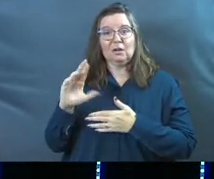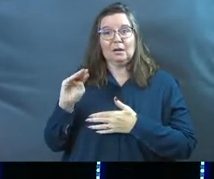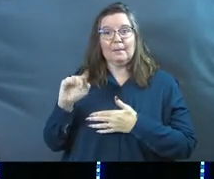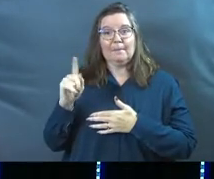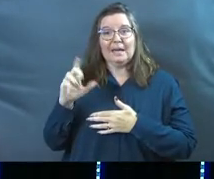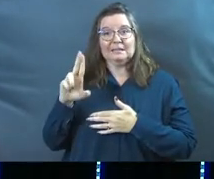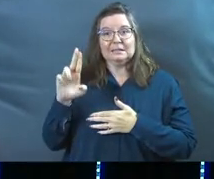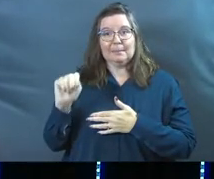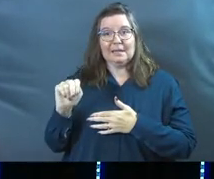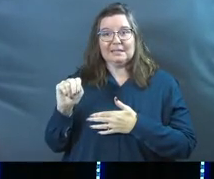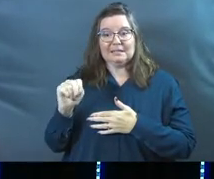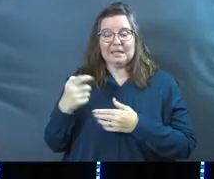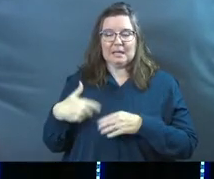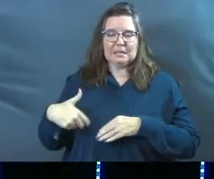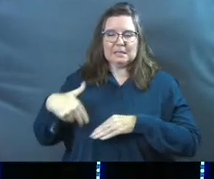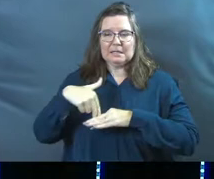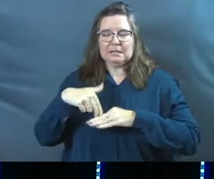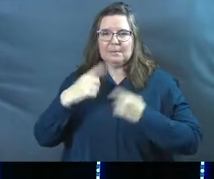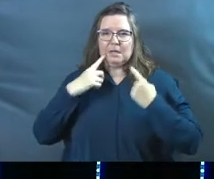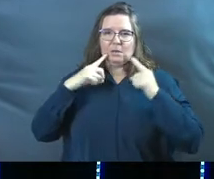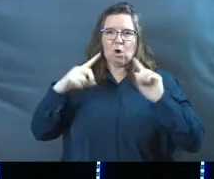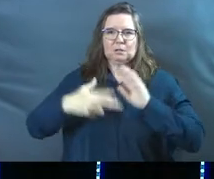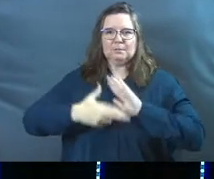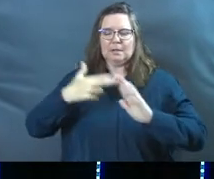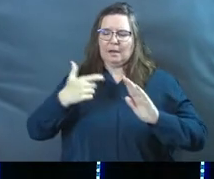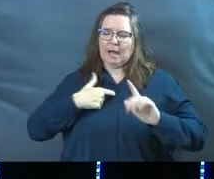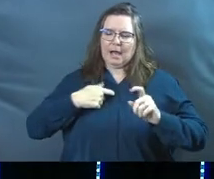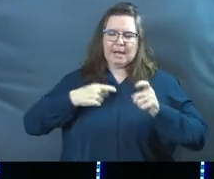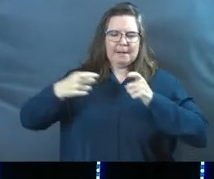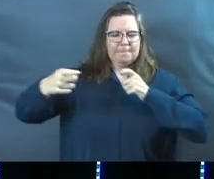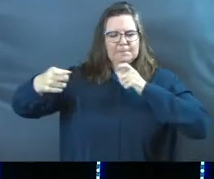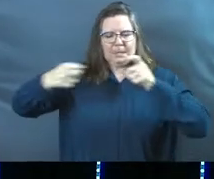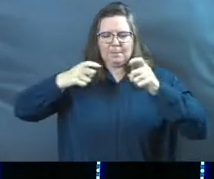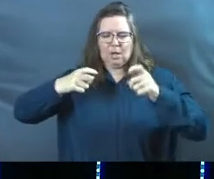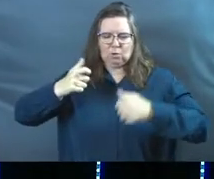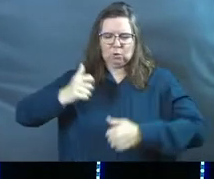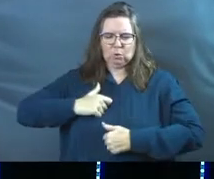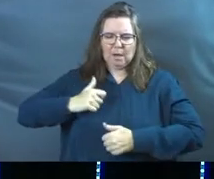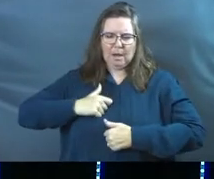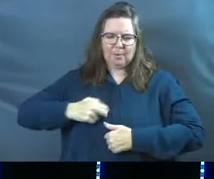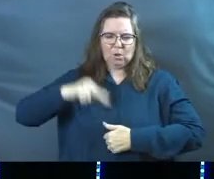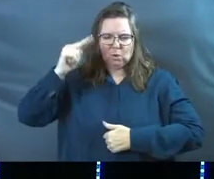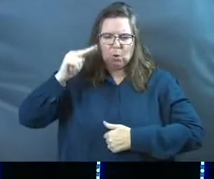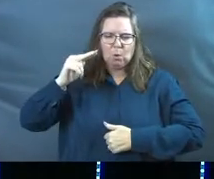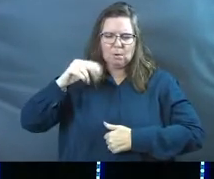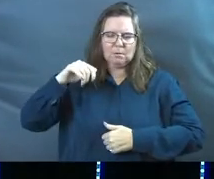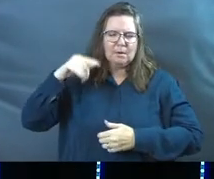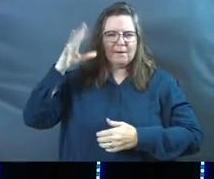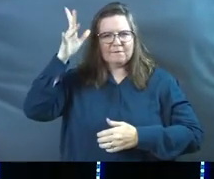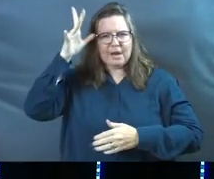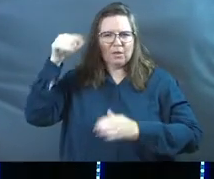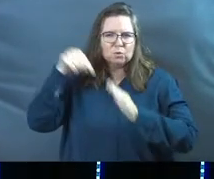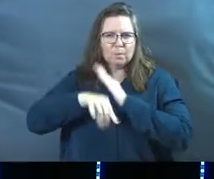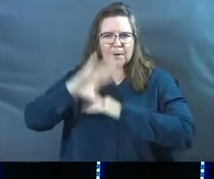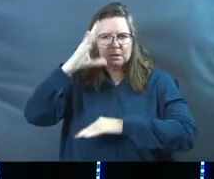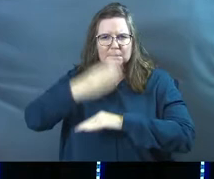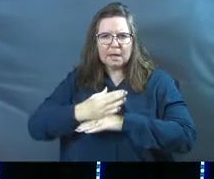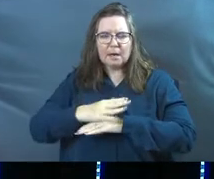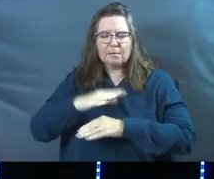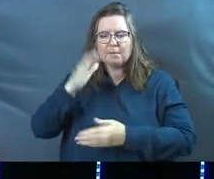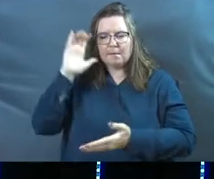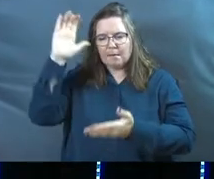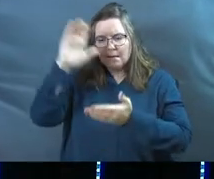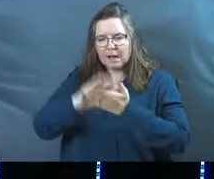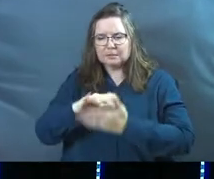himself commander of the armies of the North, general of the Felix legions, father to a murdered son, husband to a murdered wife, and I will have